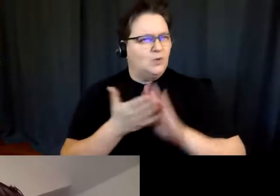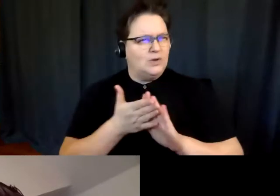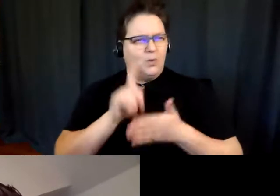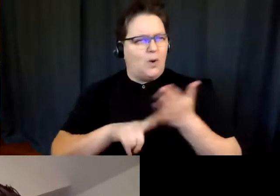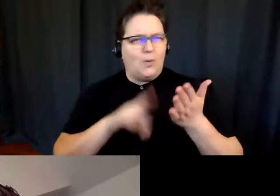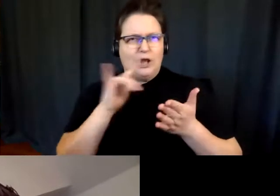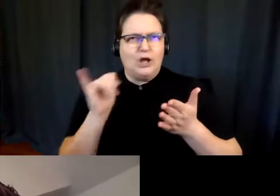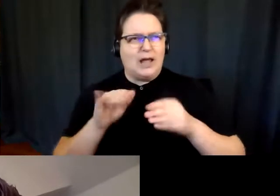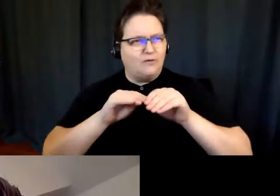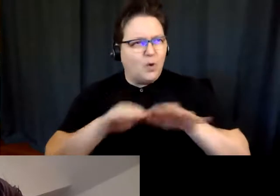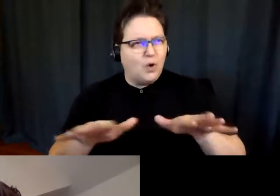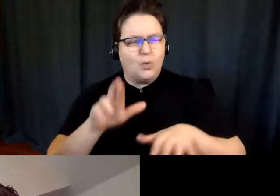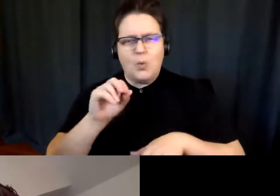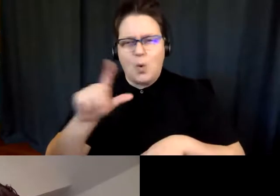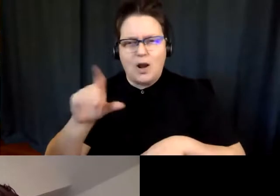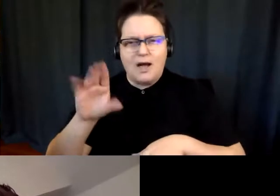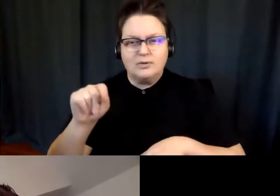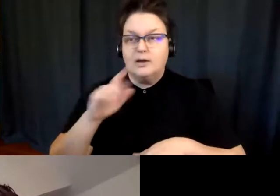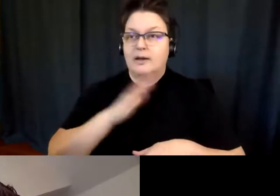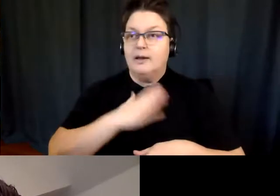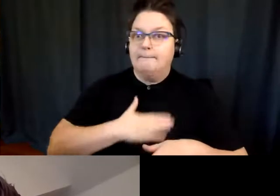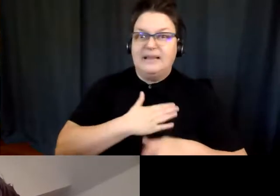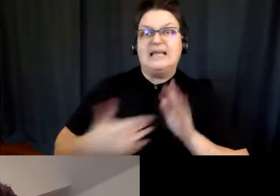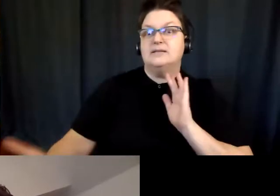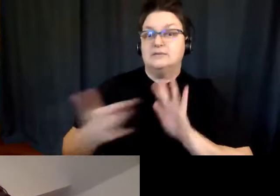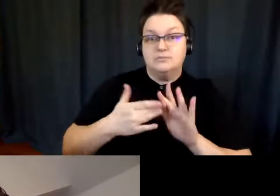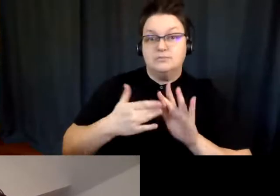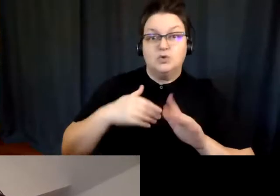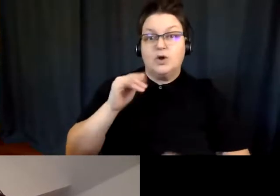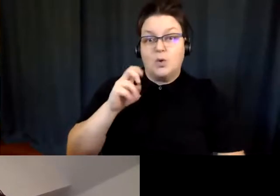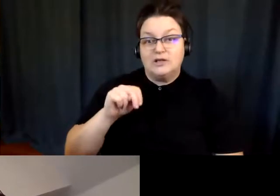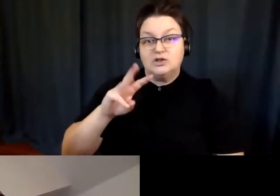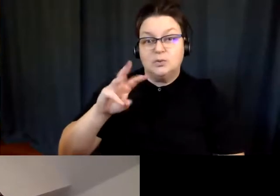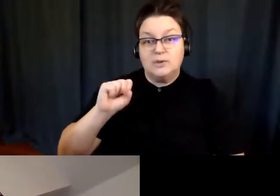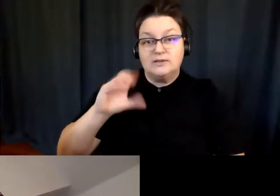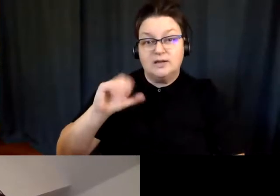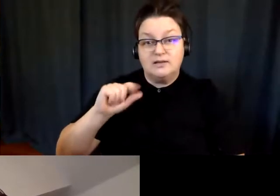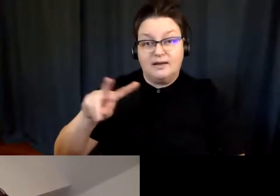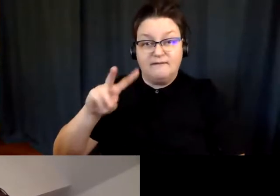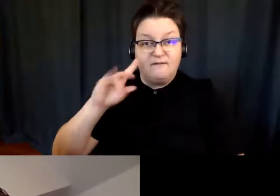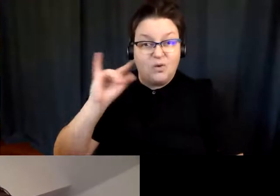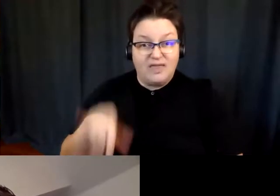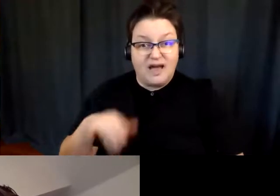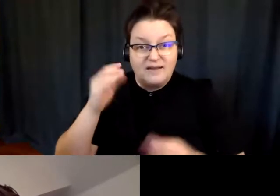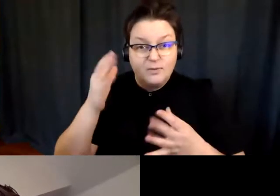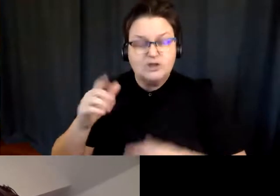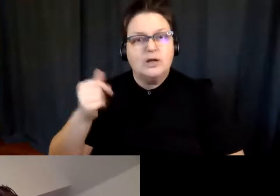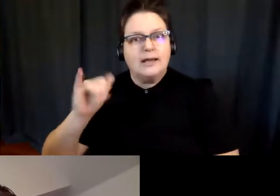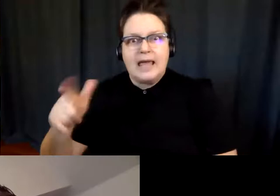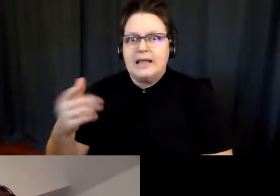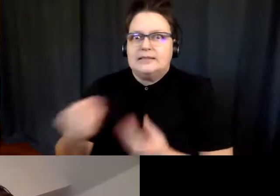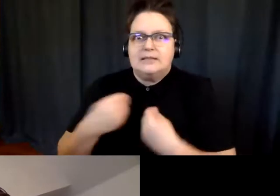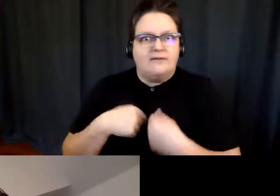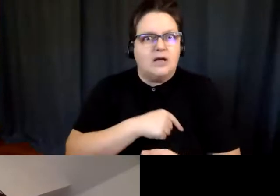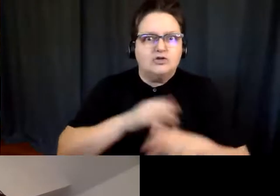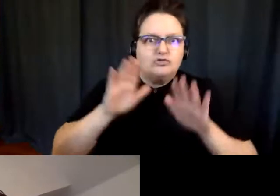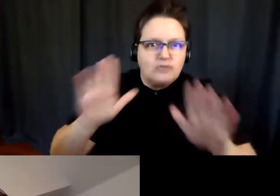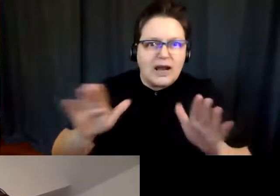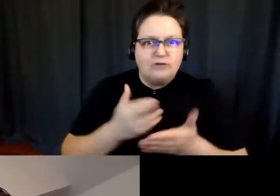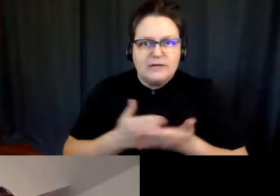the coalition for that. Gail shared some great resources that you can share with other people in your